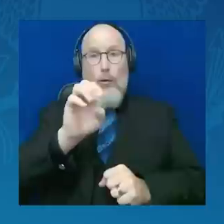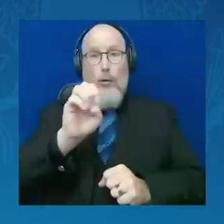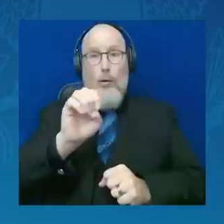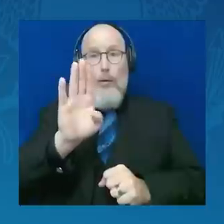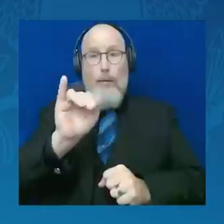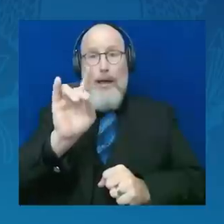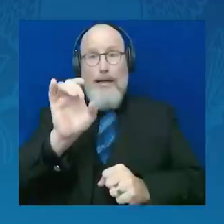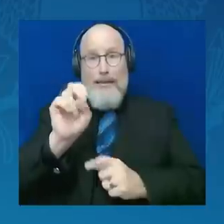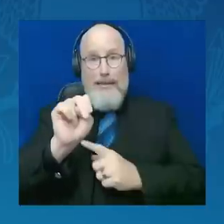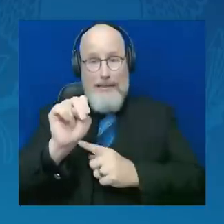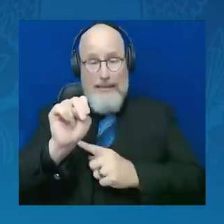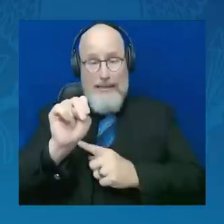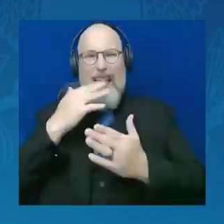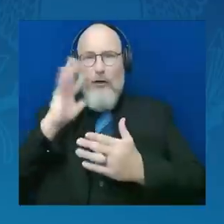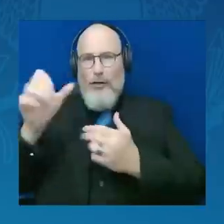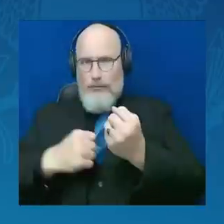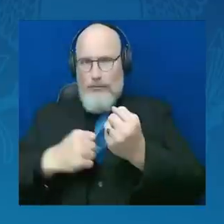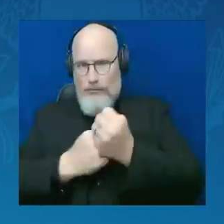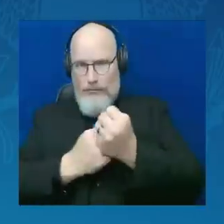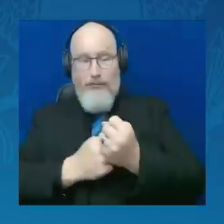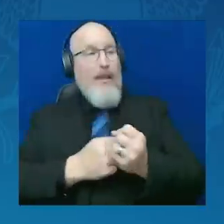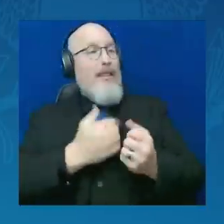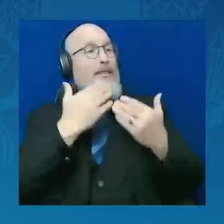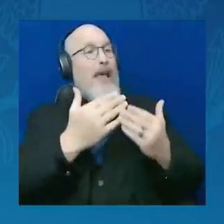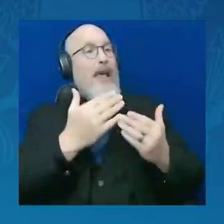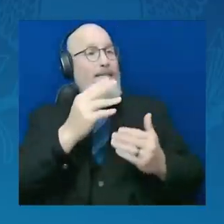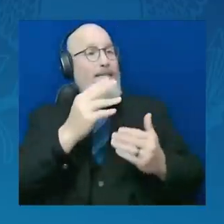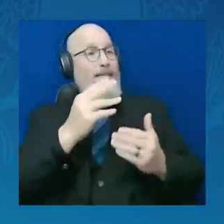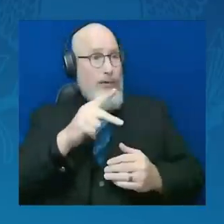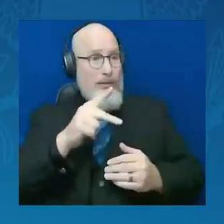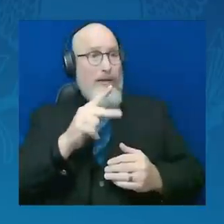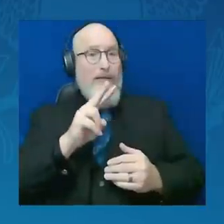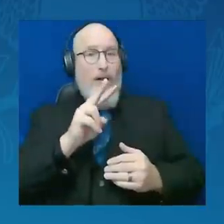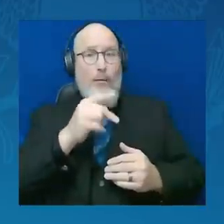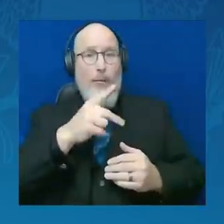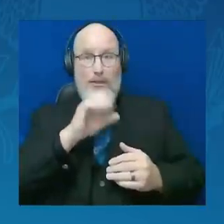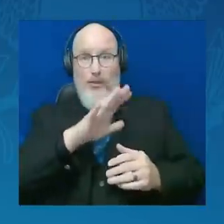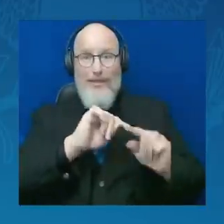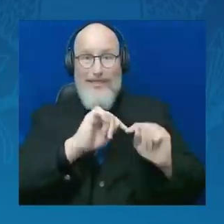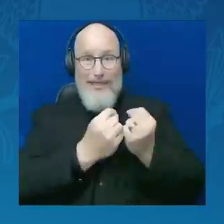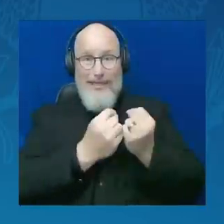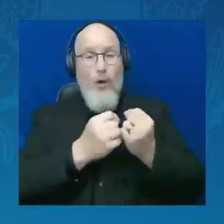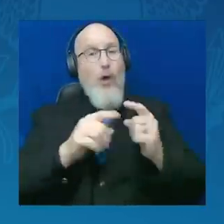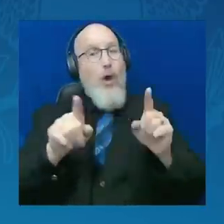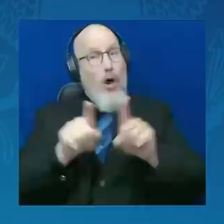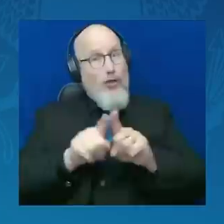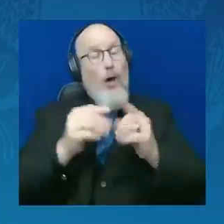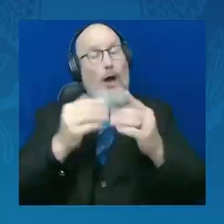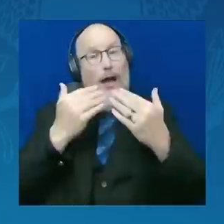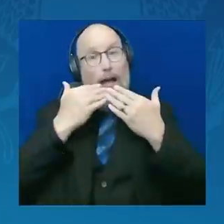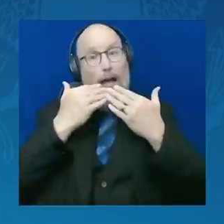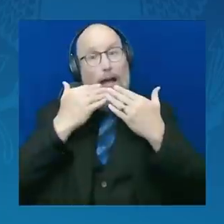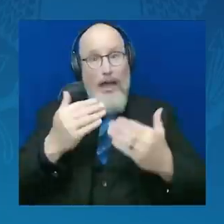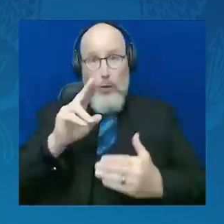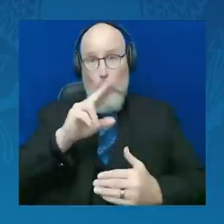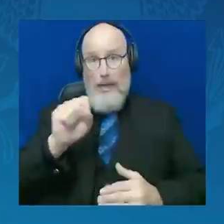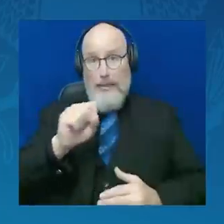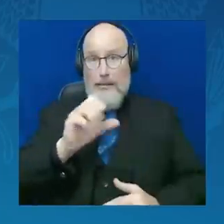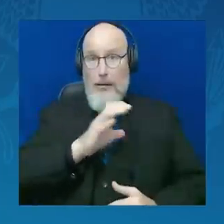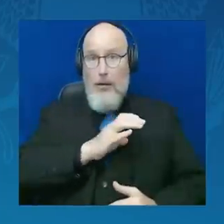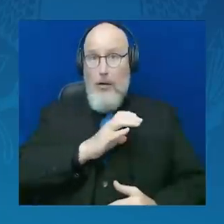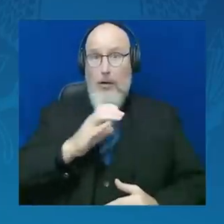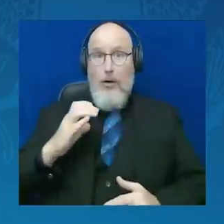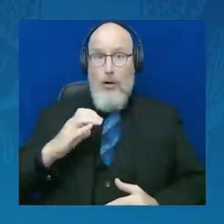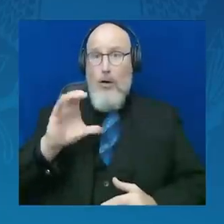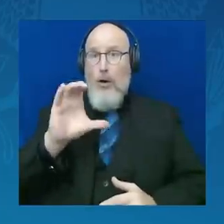Vice President and her team, but I also thanked for the position of the U.S. Congress. I thanked for this